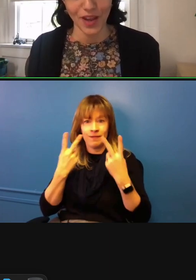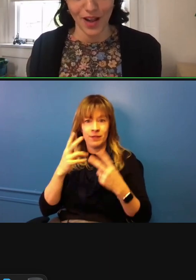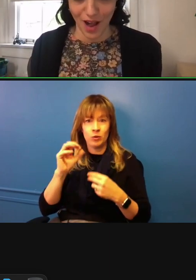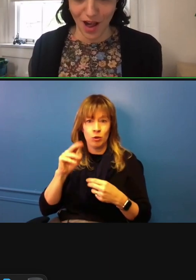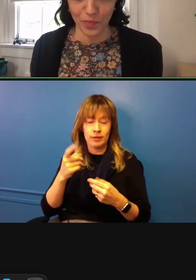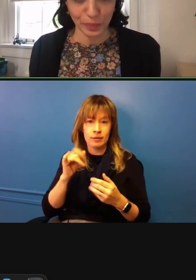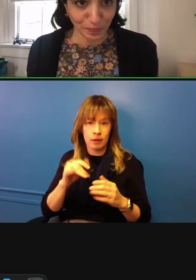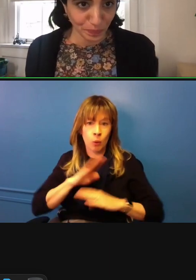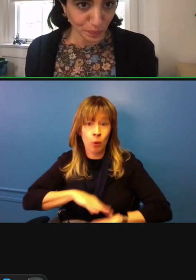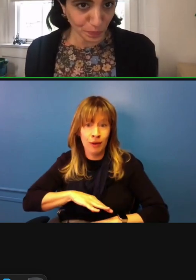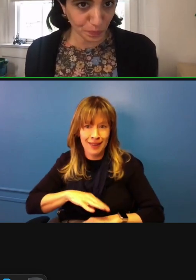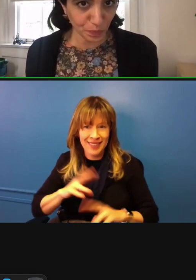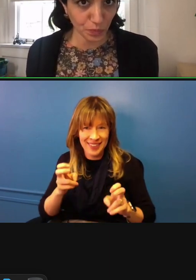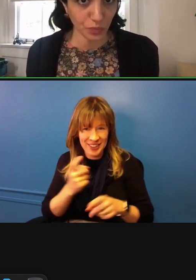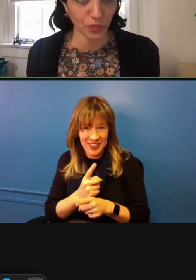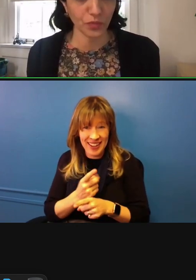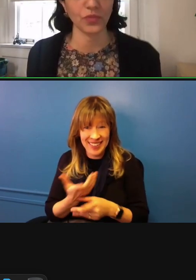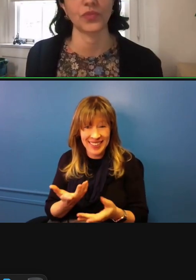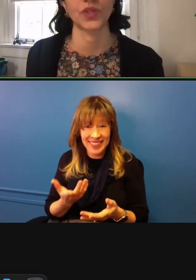right?